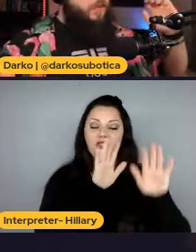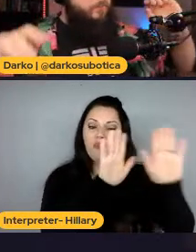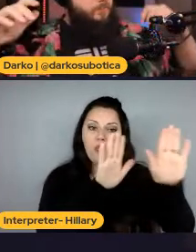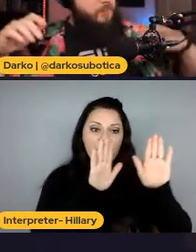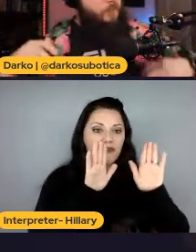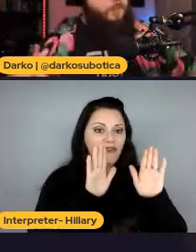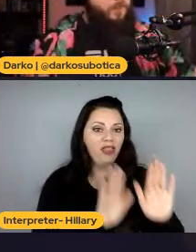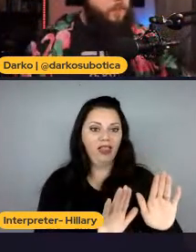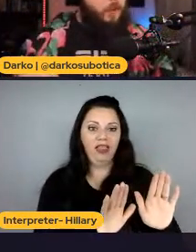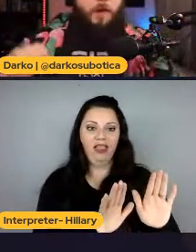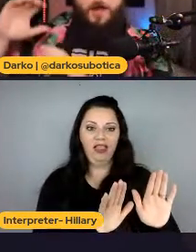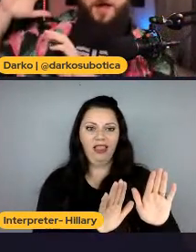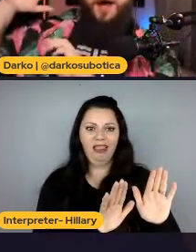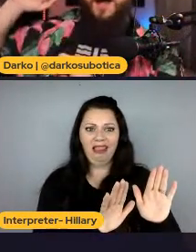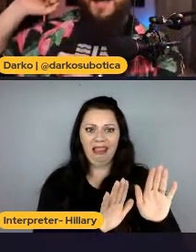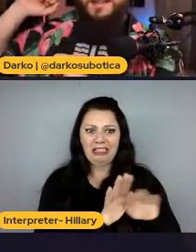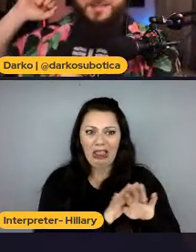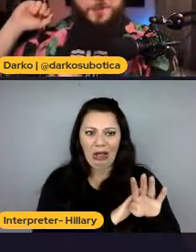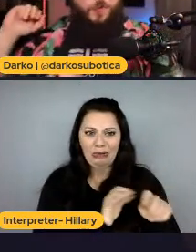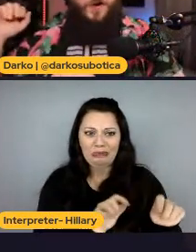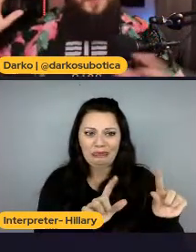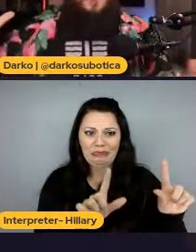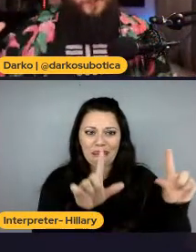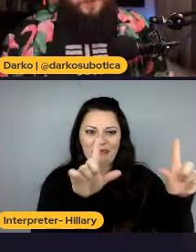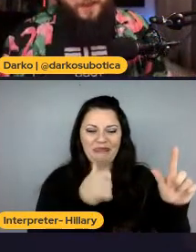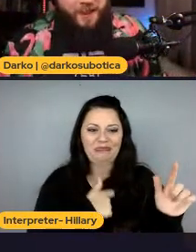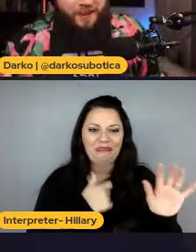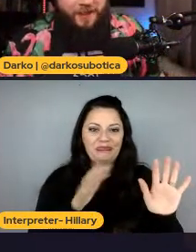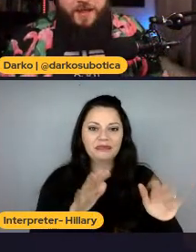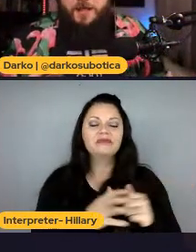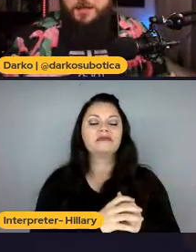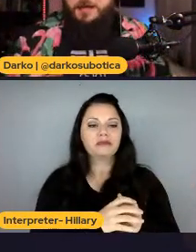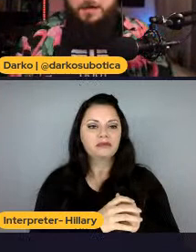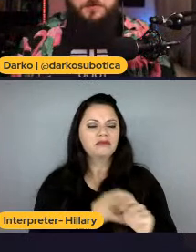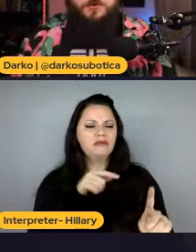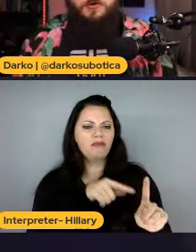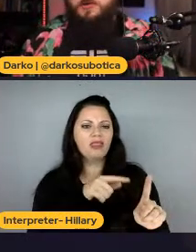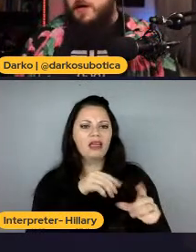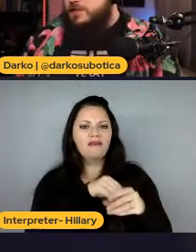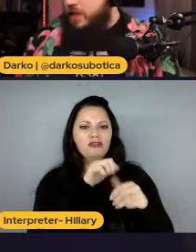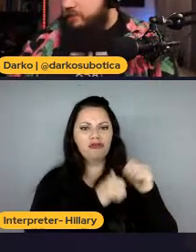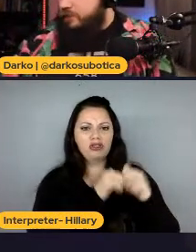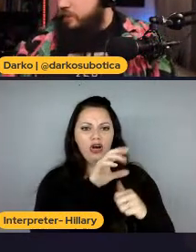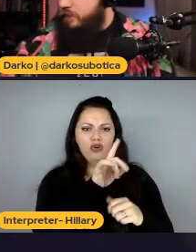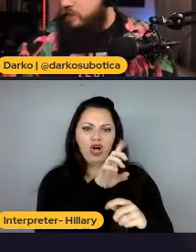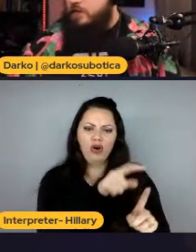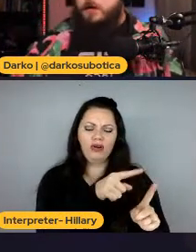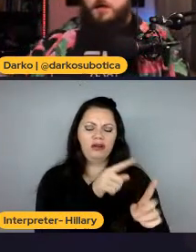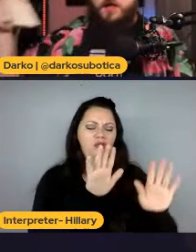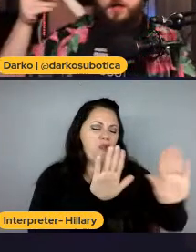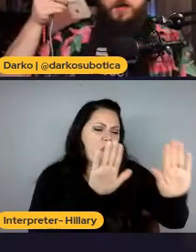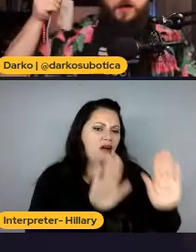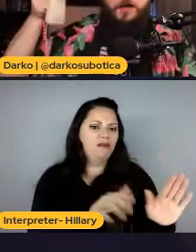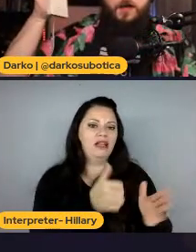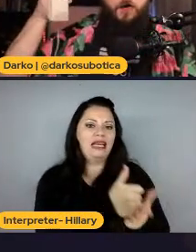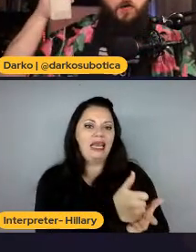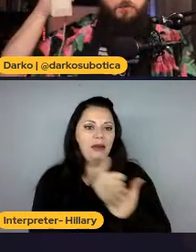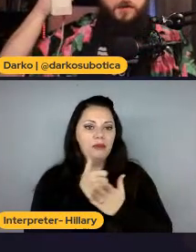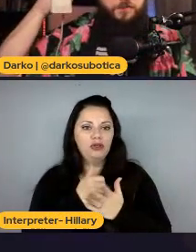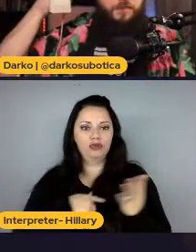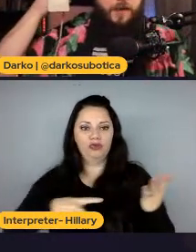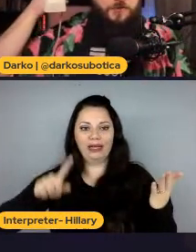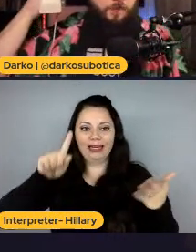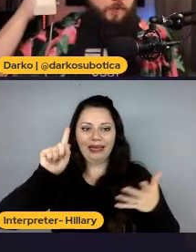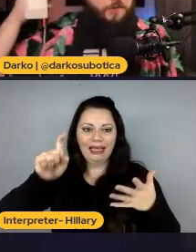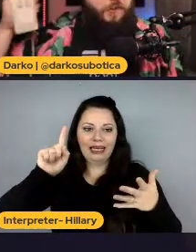that's going somehow slow. It's this wonderful thing that enables you to, instead of clicking a whole